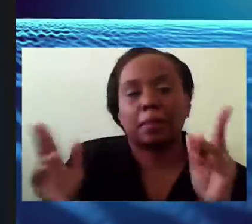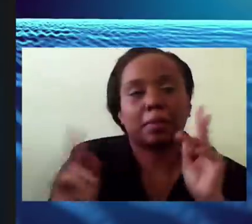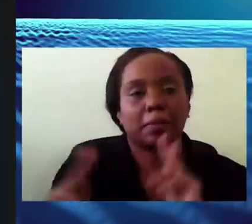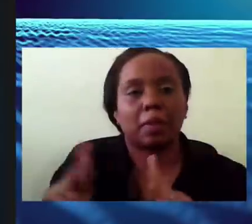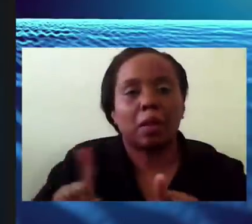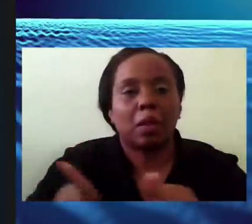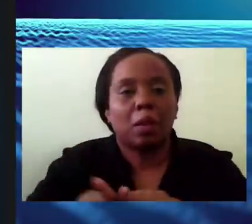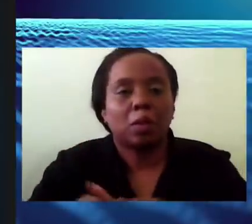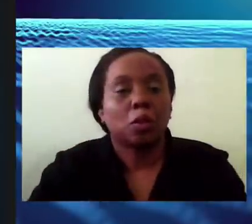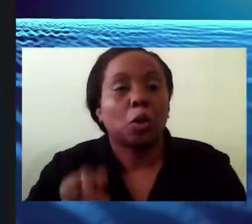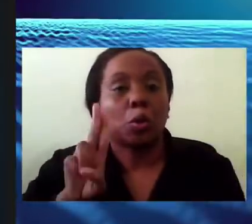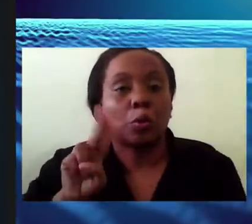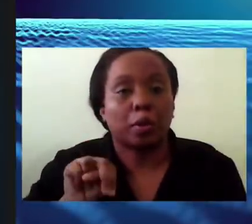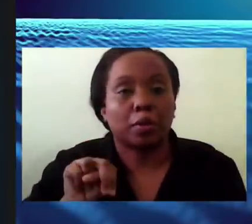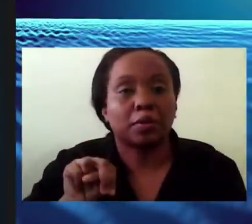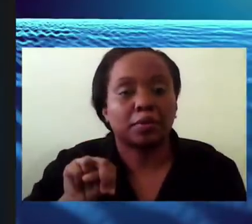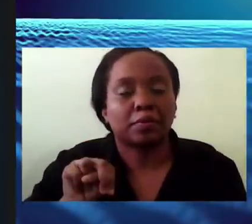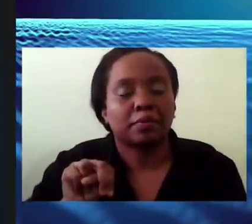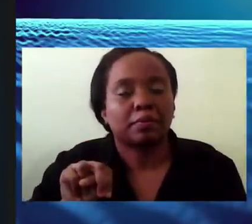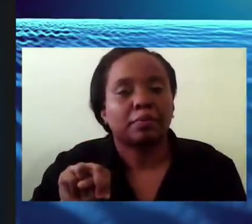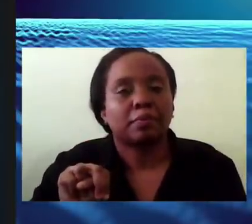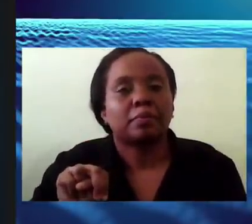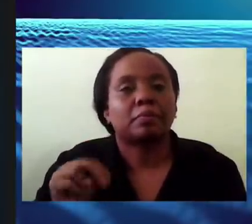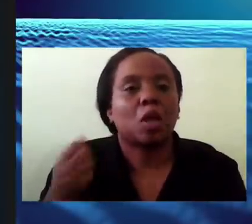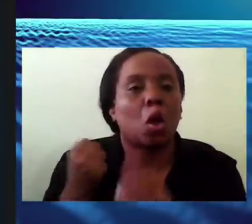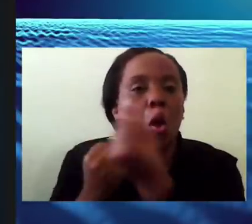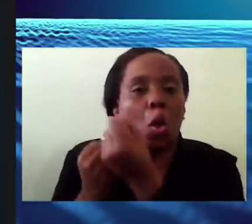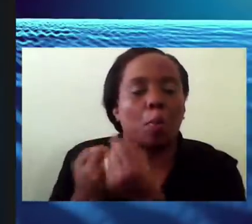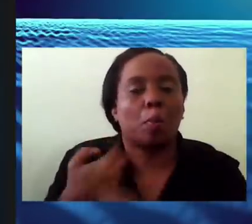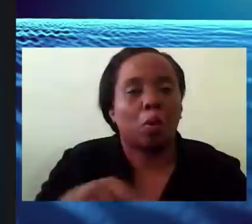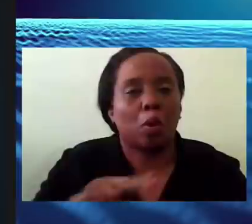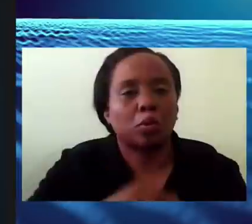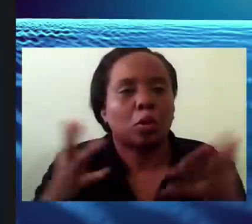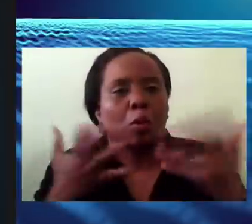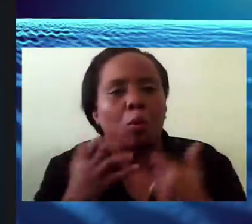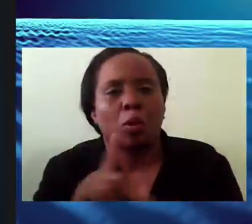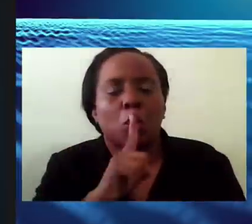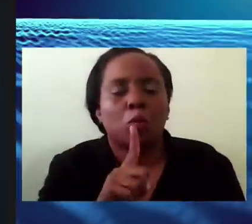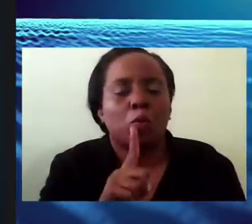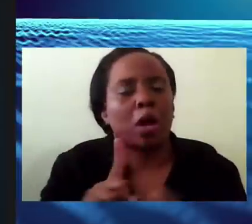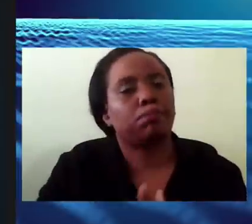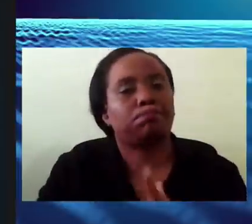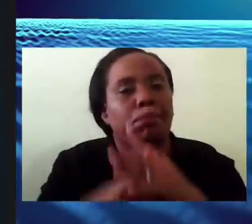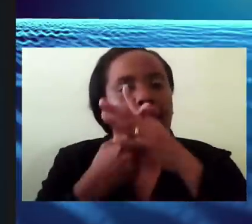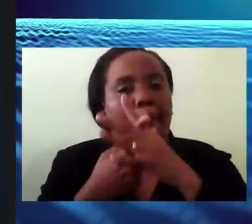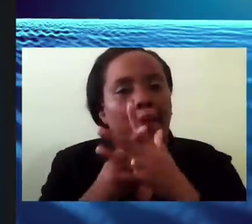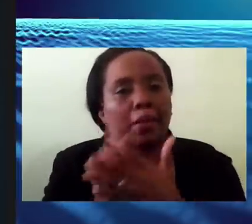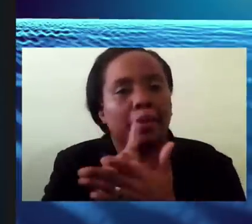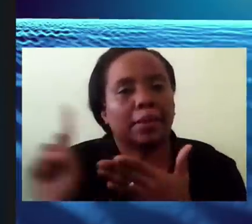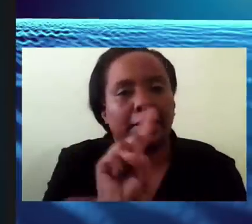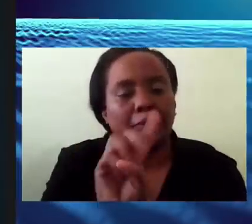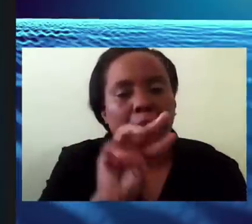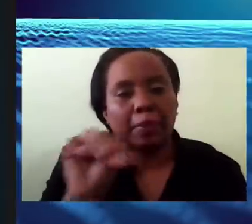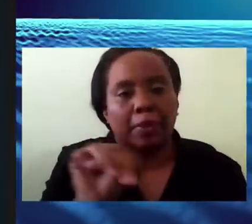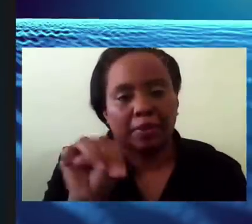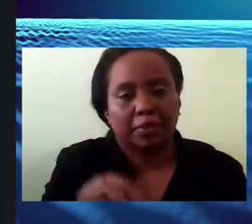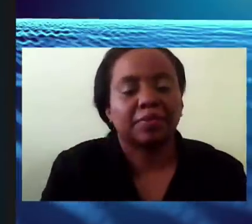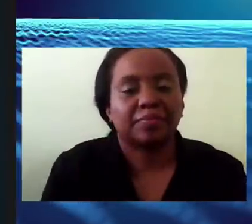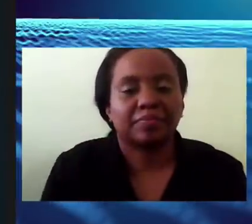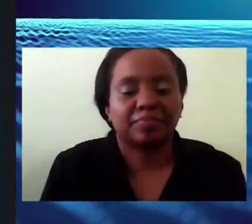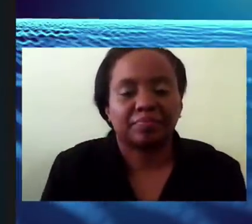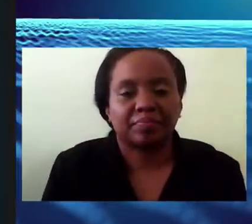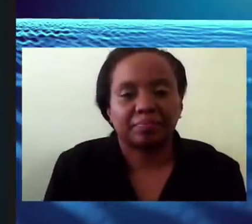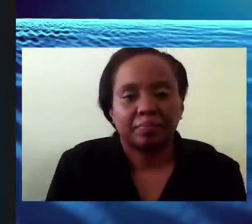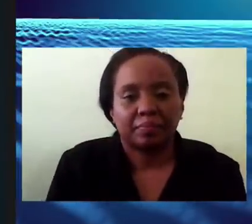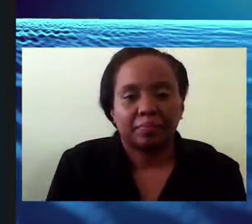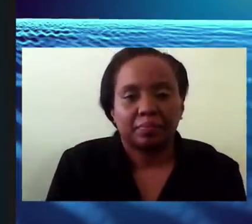also providing technical expertise so the team can hit the ground running on Monday. An update with respect to the